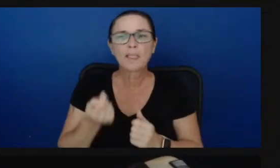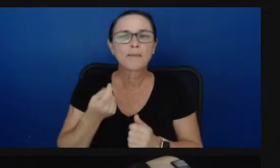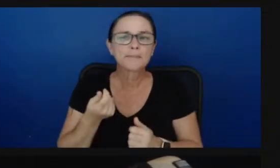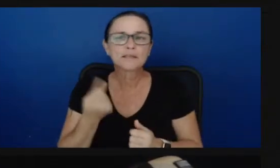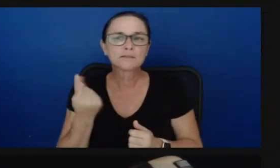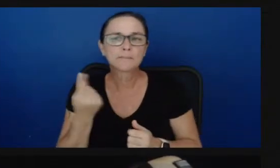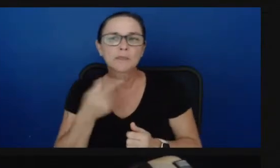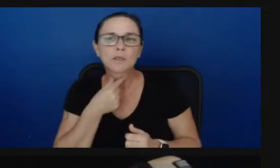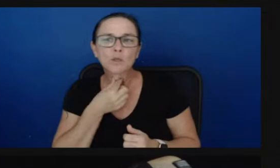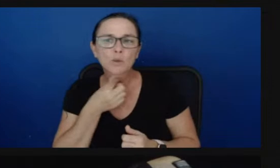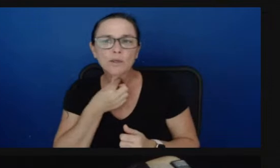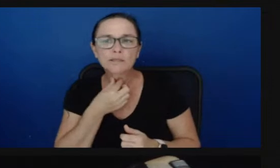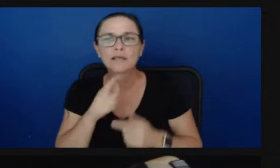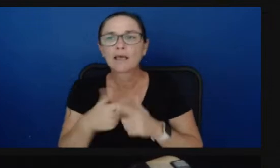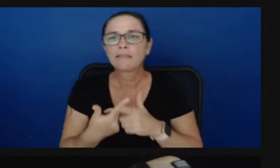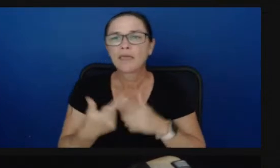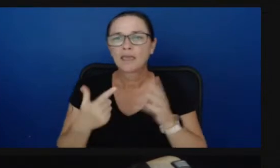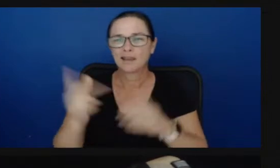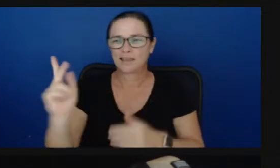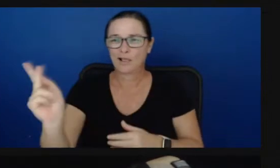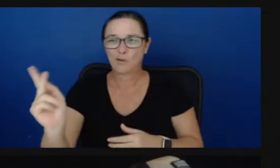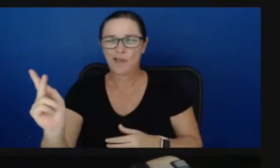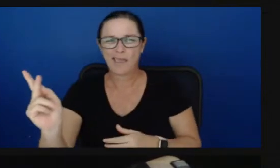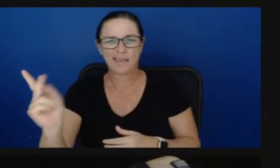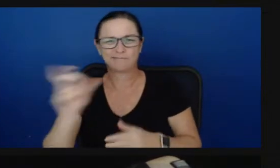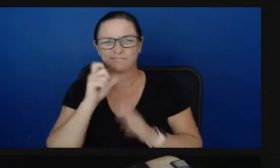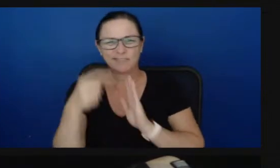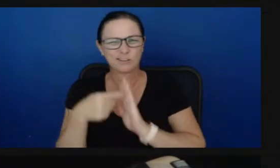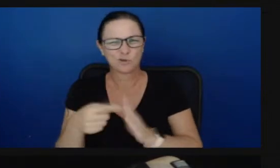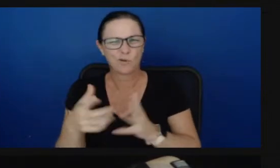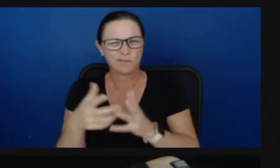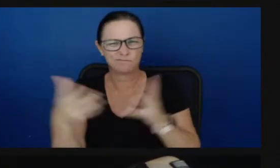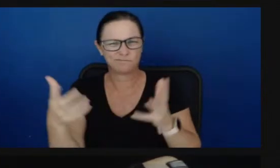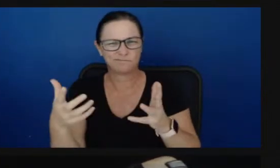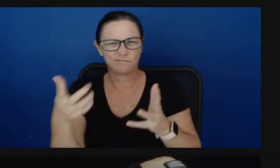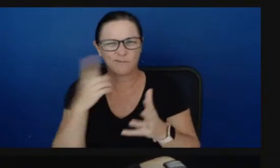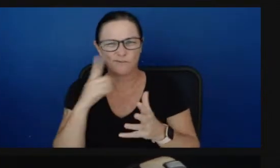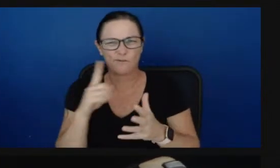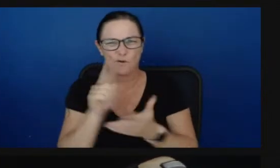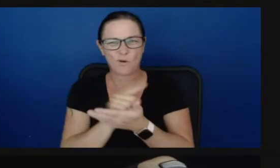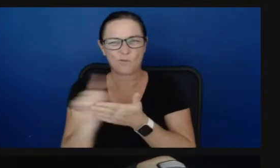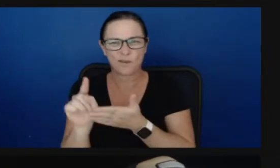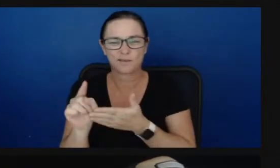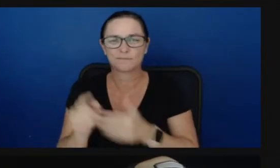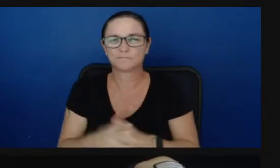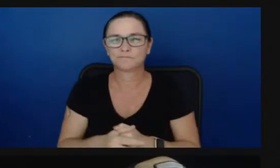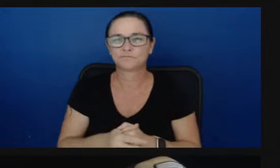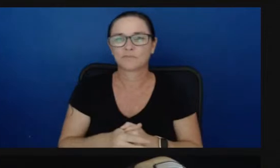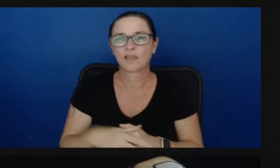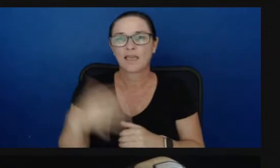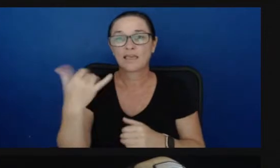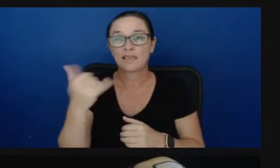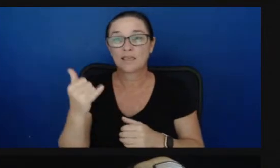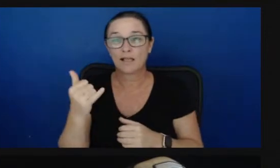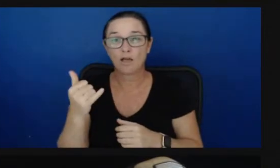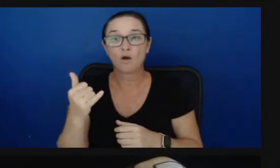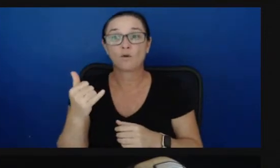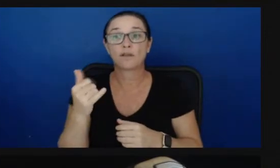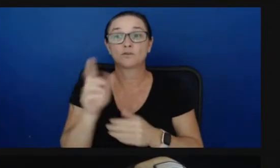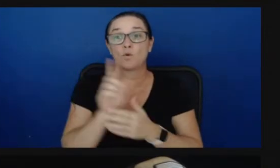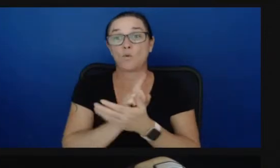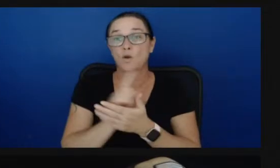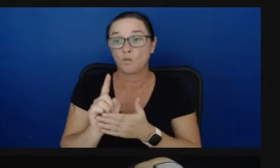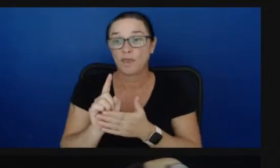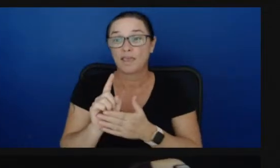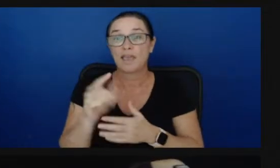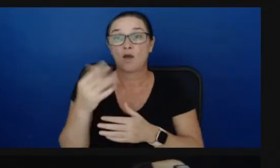And Kilauea is really not showing a whole lot here within the last week. The yellows are within the last week. The oranges are within the last couple of days.